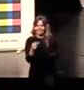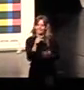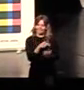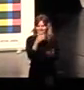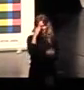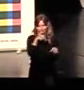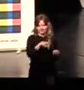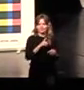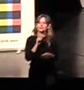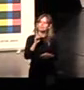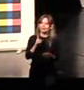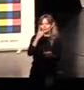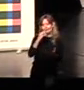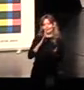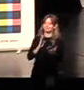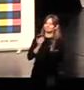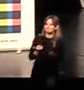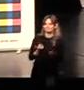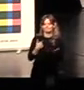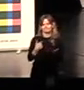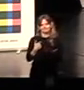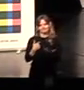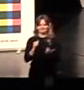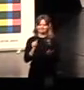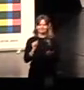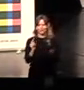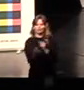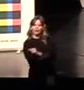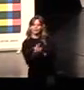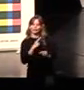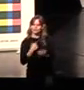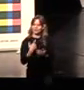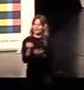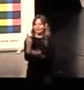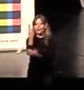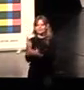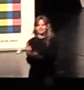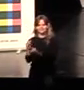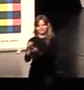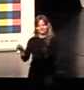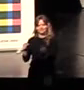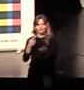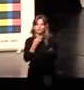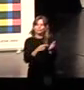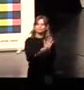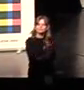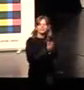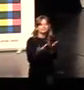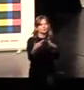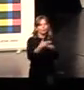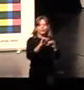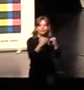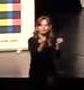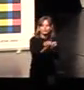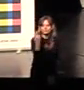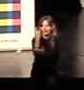but would be compensated by artists and therefore be present you not only the discussions and working groups met ons hebben de vast